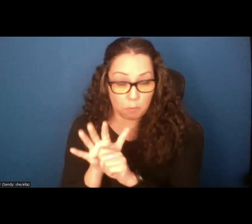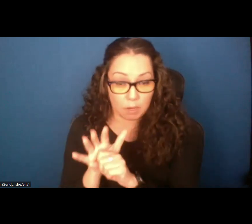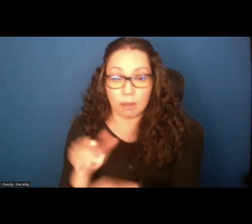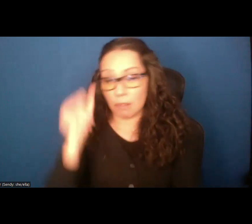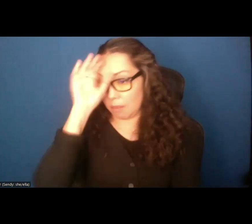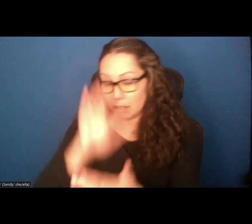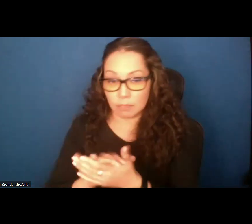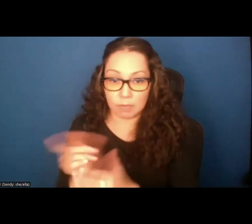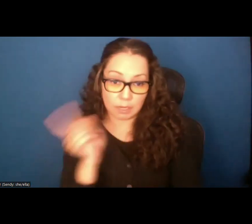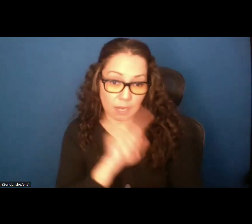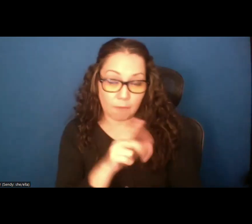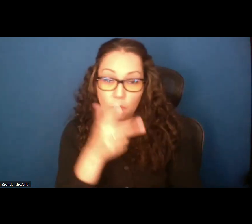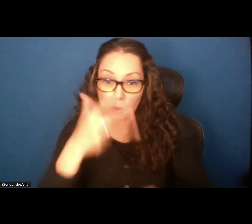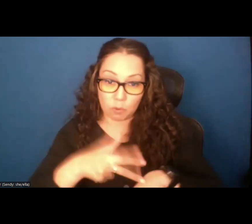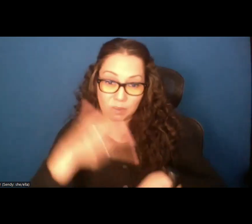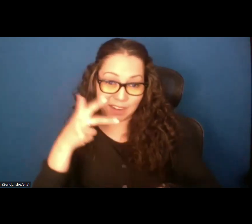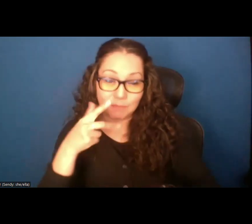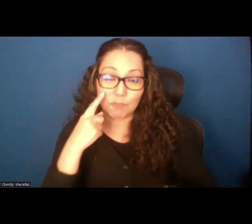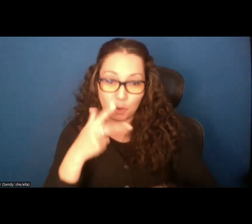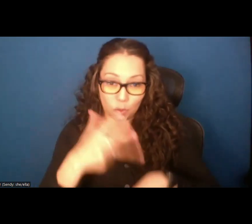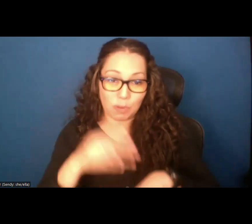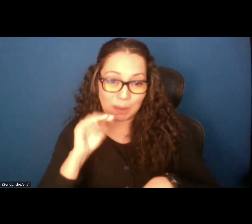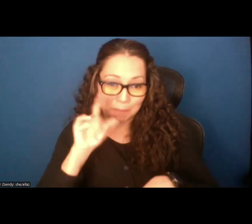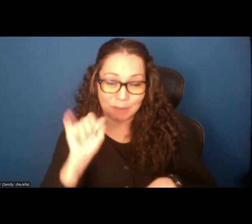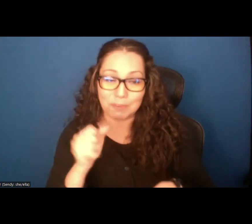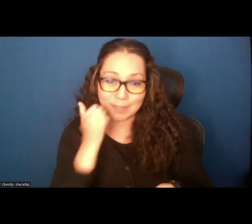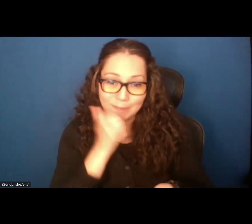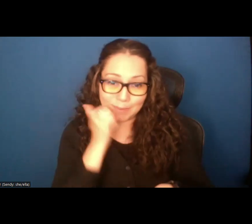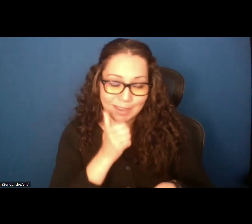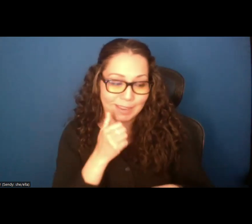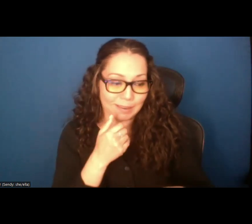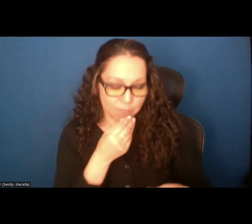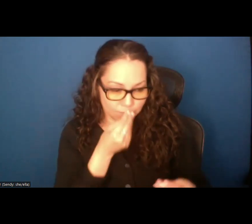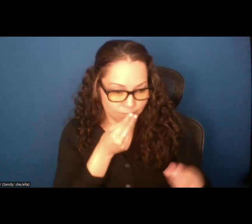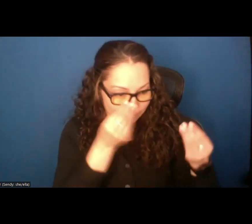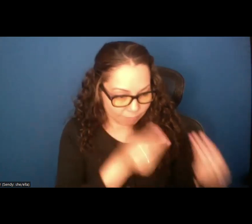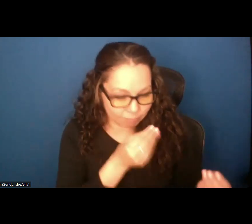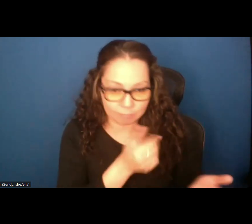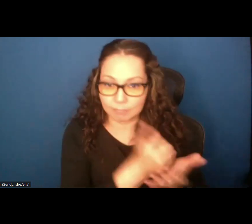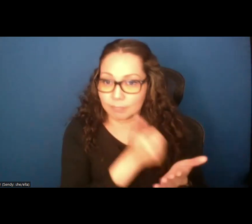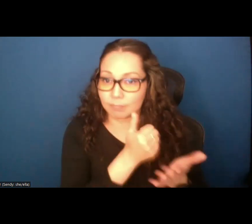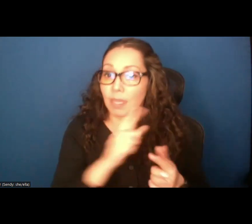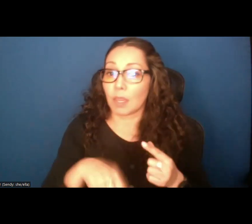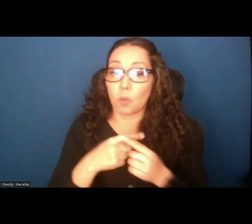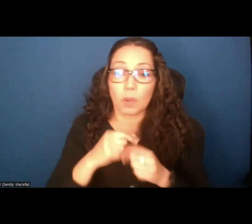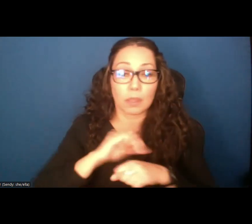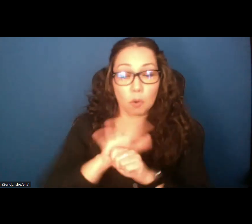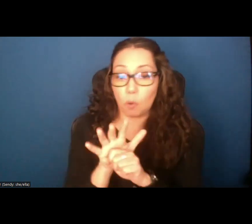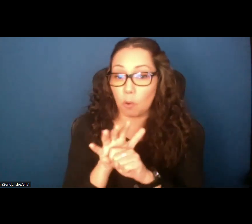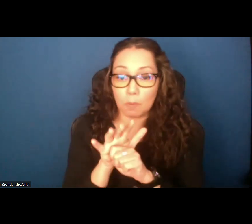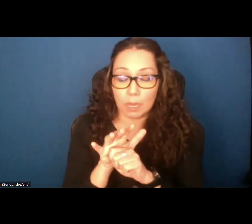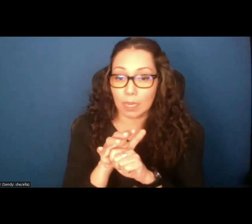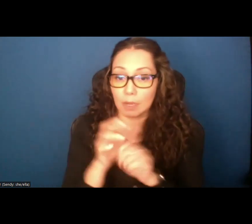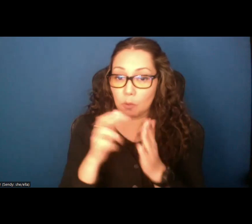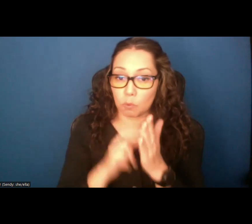meals per day to feed his wife. When the COVID visitor restrictions were enacted, the husband was only